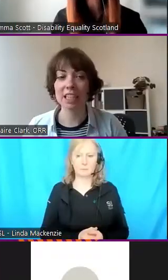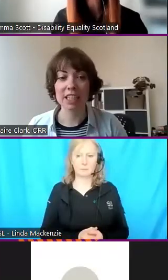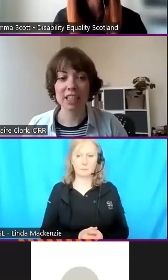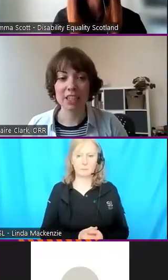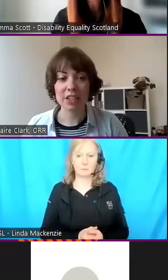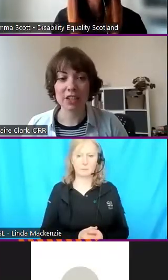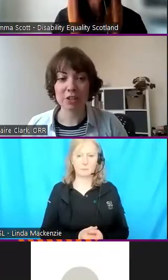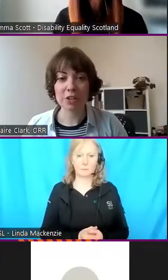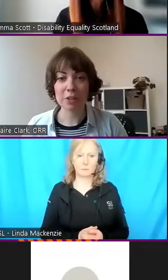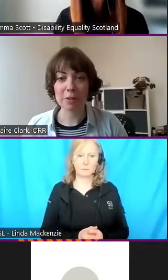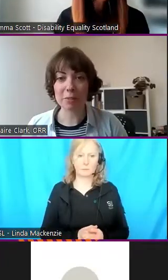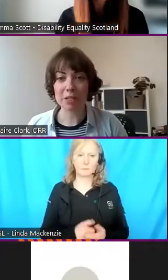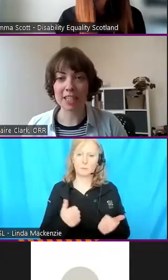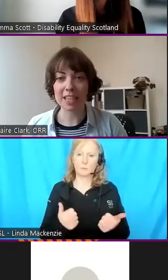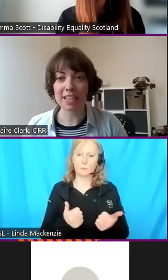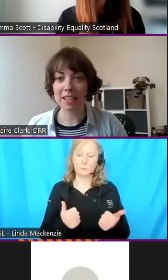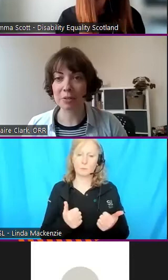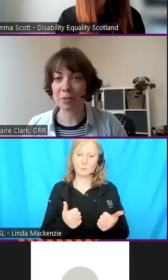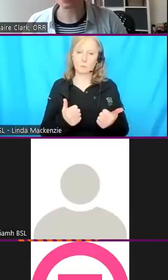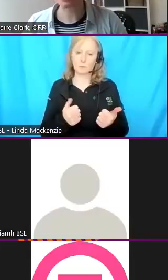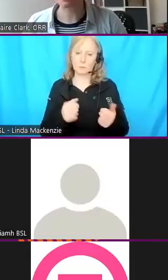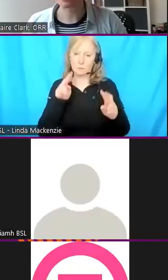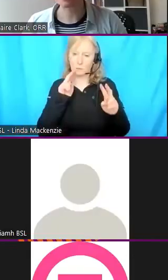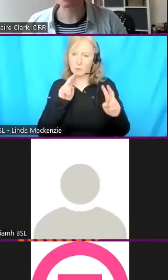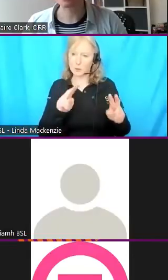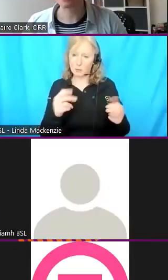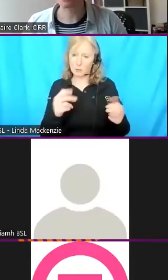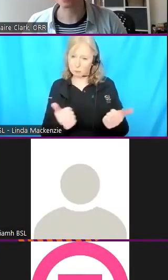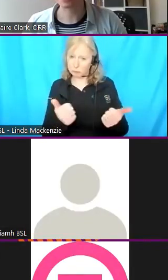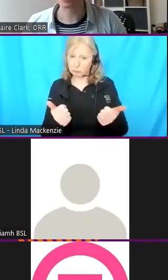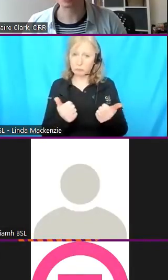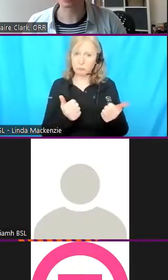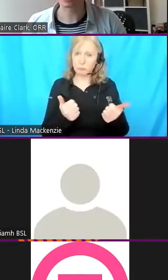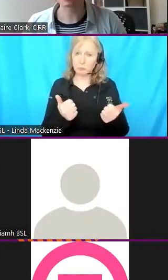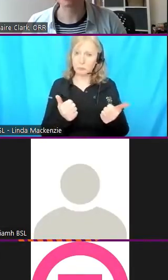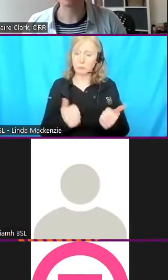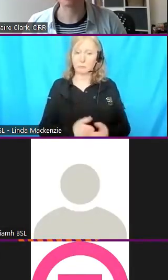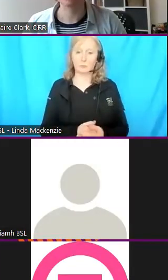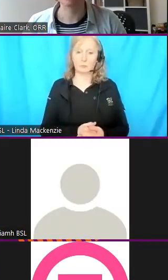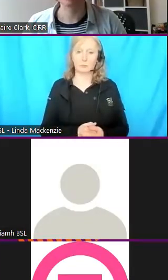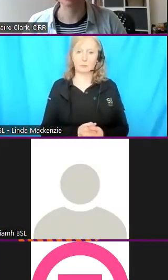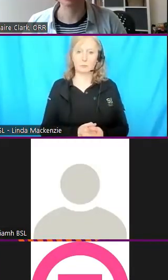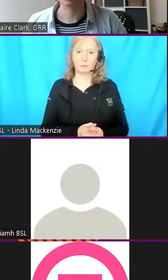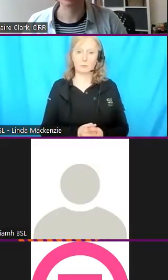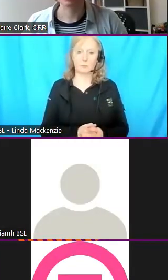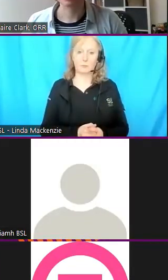Okay, so you should be able to see that. Is that all right with everyone? Okay.